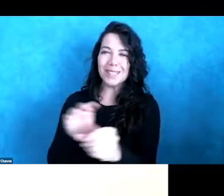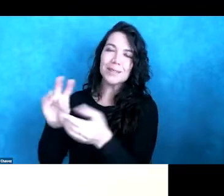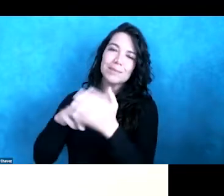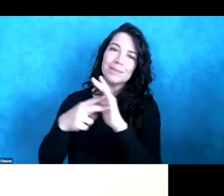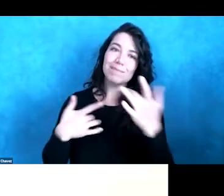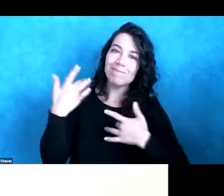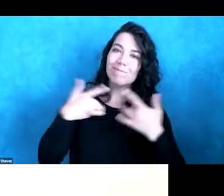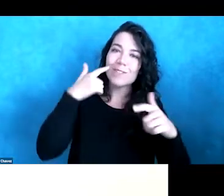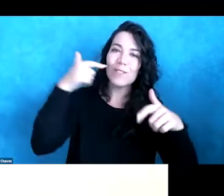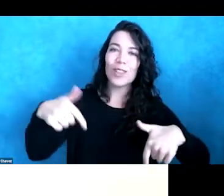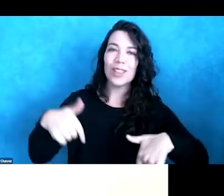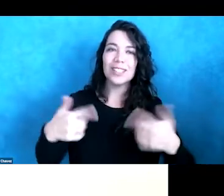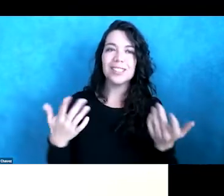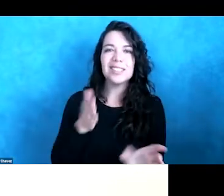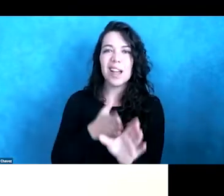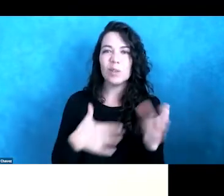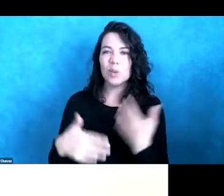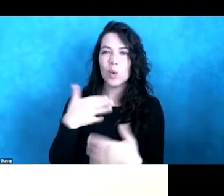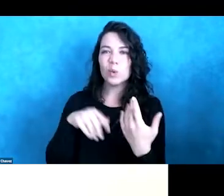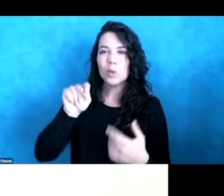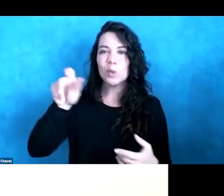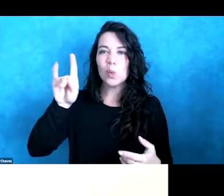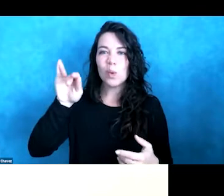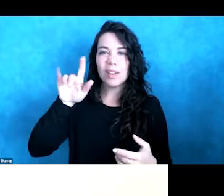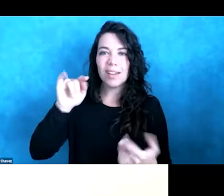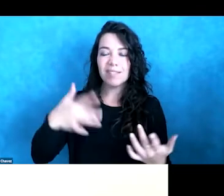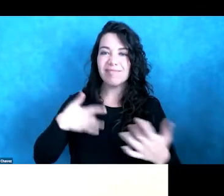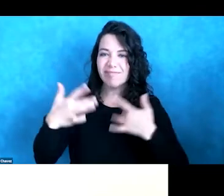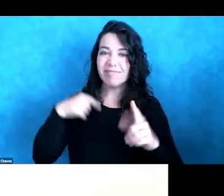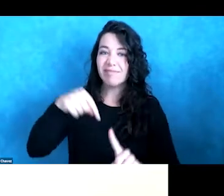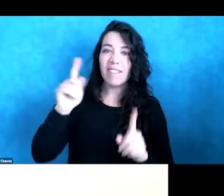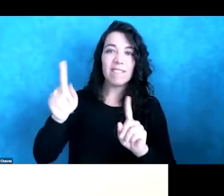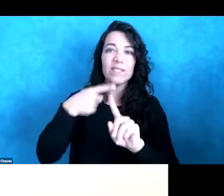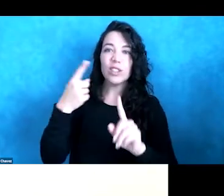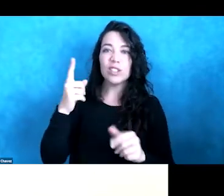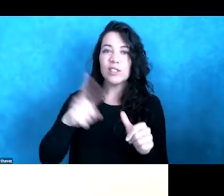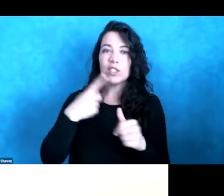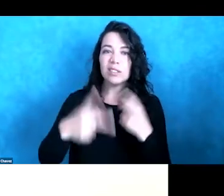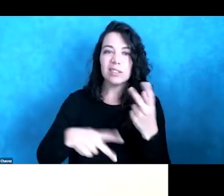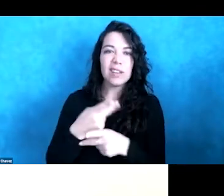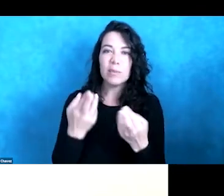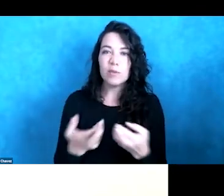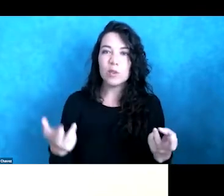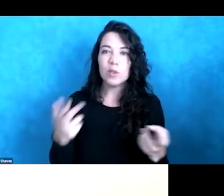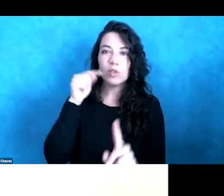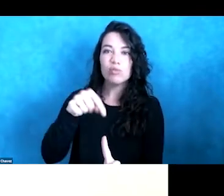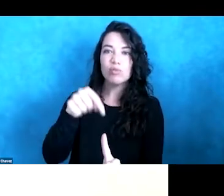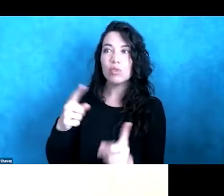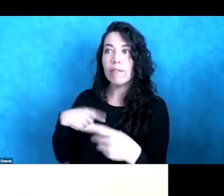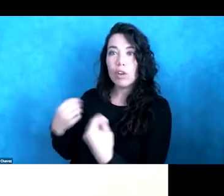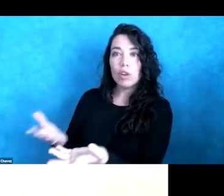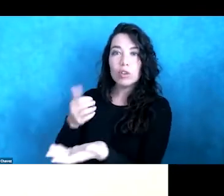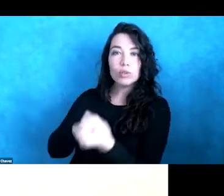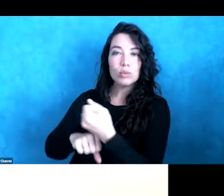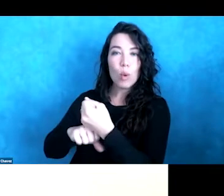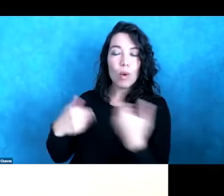support toolkit. It is the first resource of its kind by USAID to support mental health services for youth, and I know it will advance the US